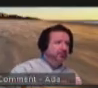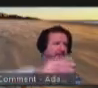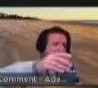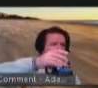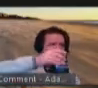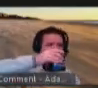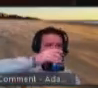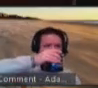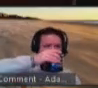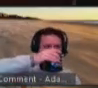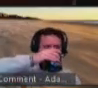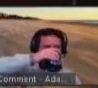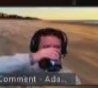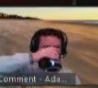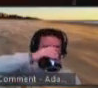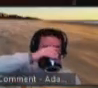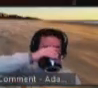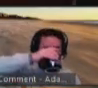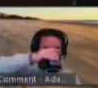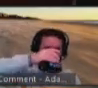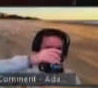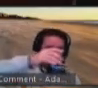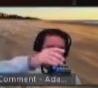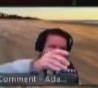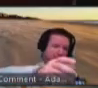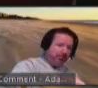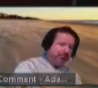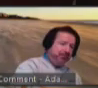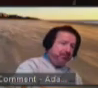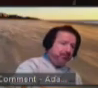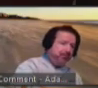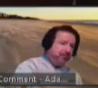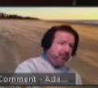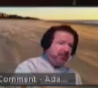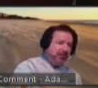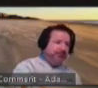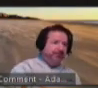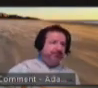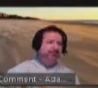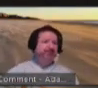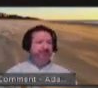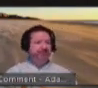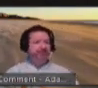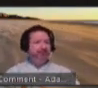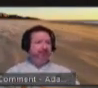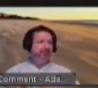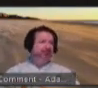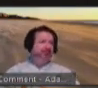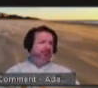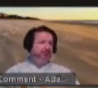Simmons? Aye. Commissioner Sacco? Aye. Commissioner Ward?